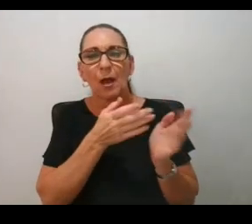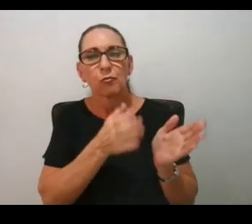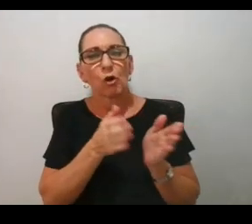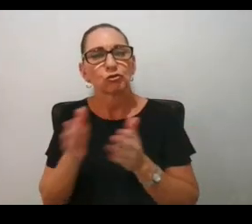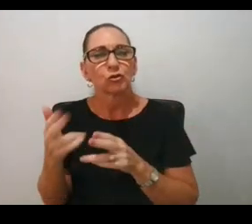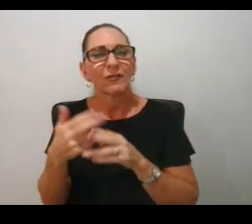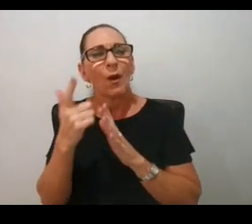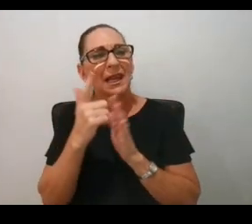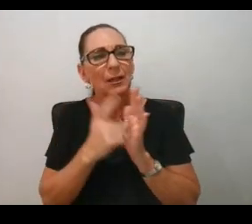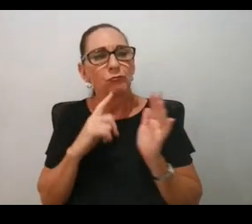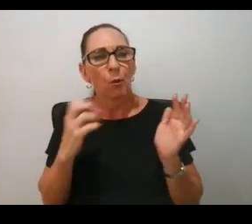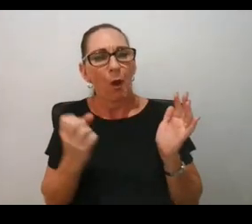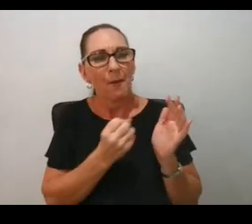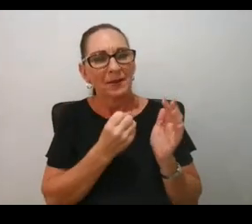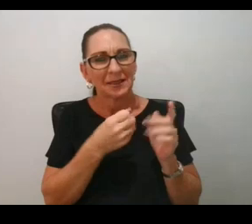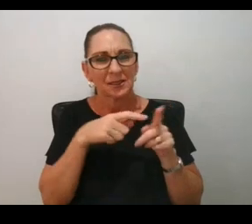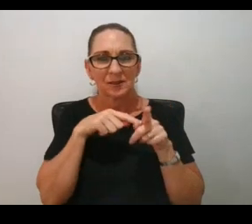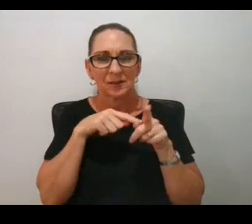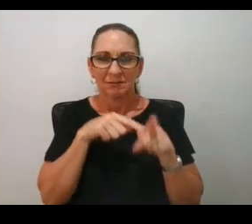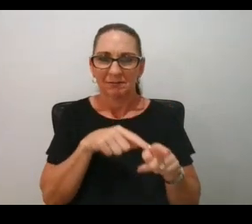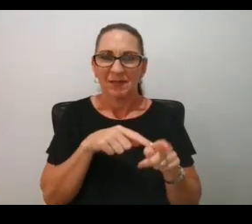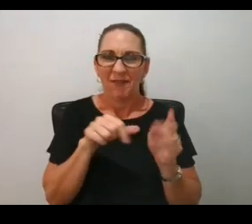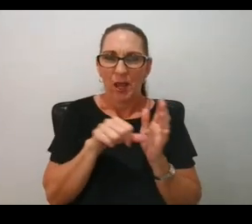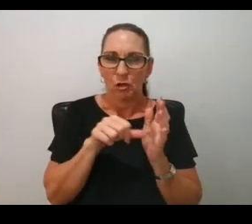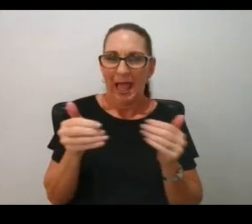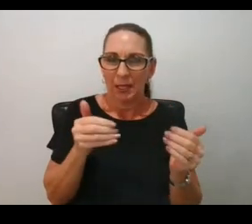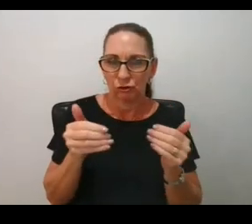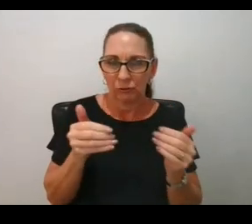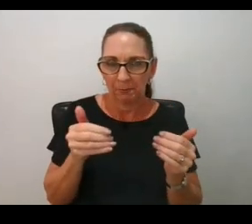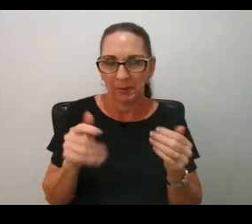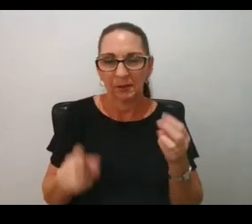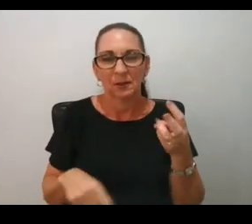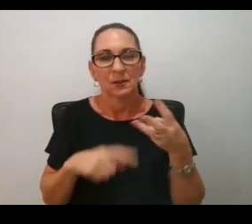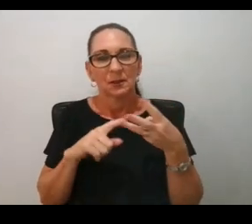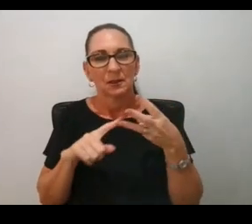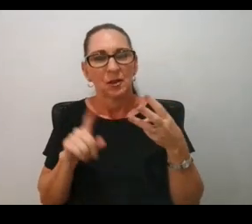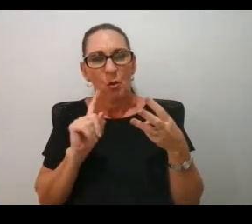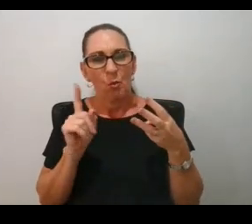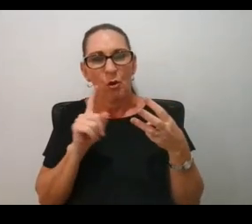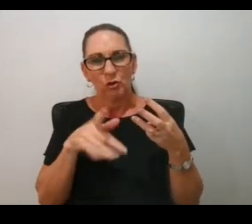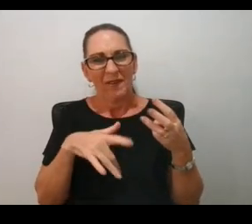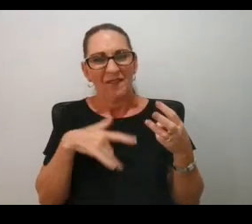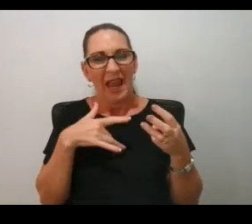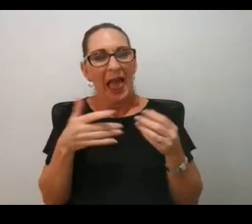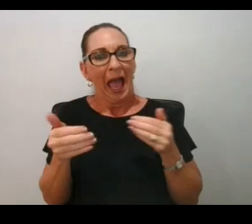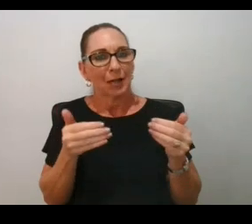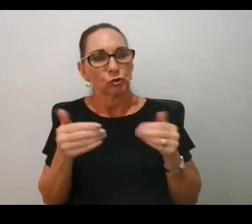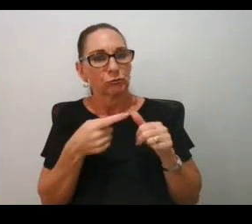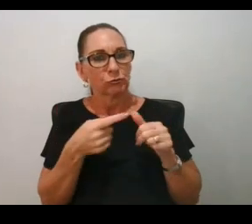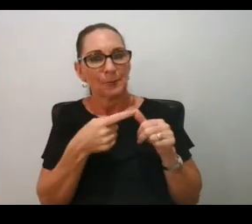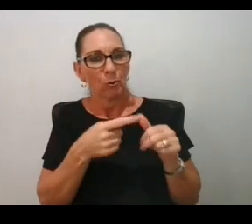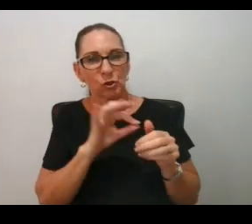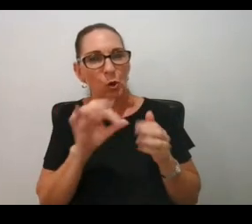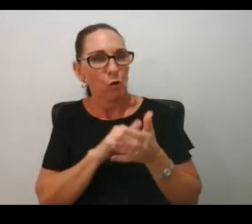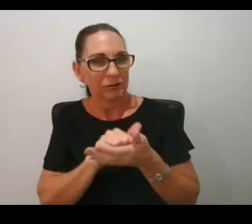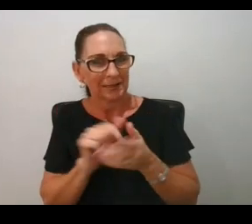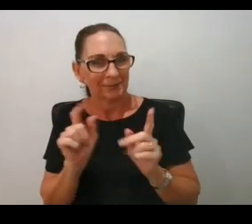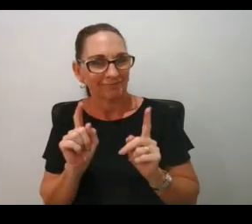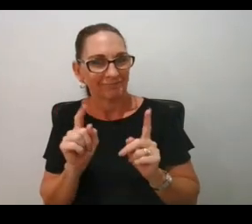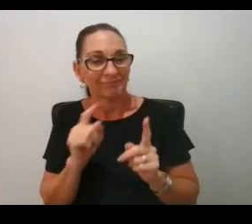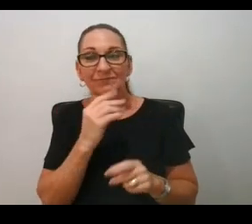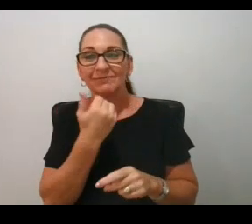different industries, and what you can do if you feel a hardship response is not appropriate. So I'll take it over to Paul now.